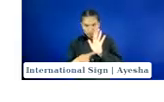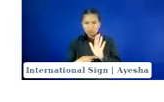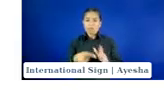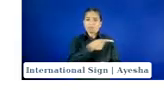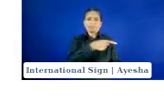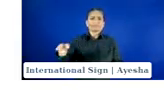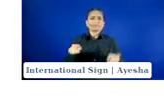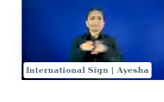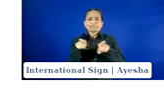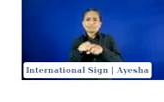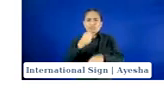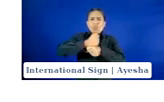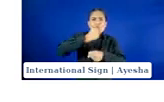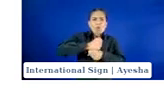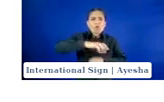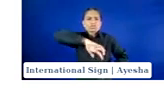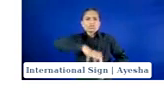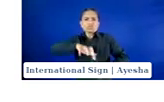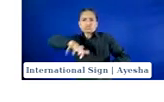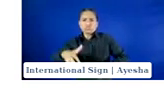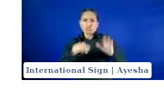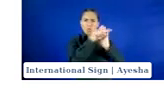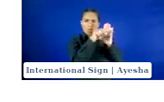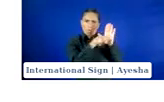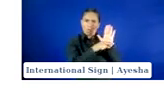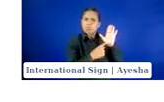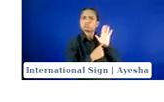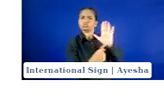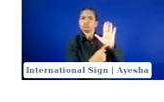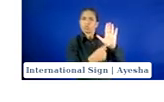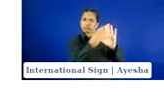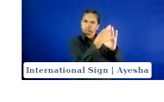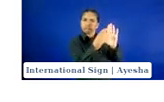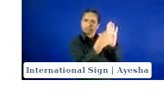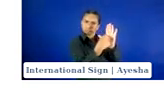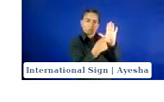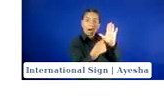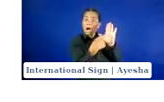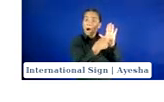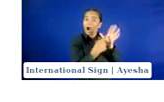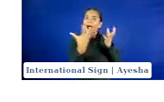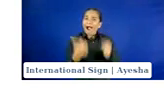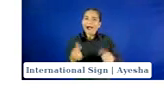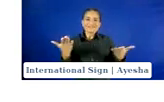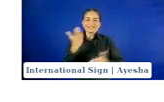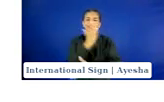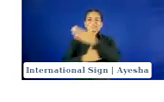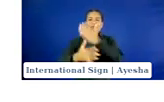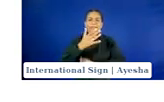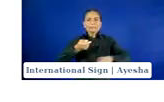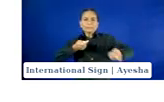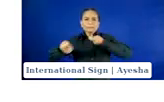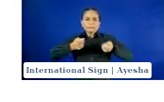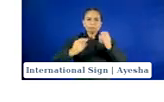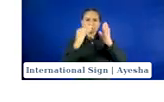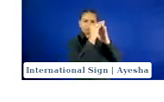system that was going to be quite robust and be able to provide real-time data on disability